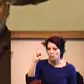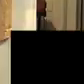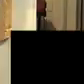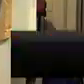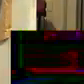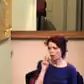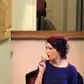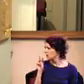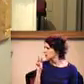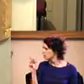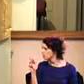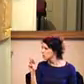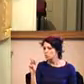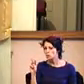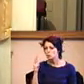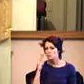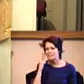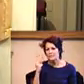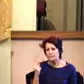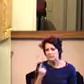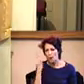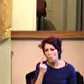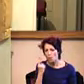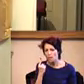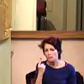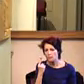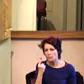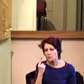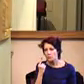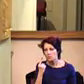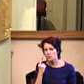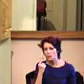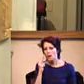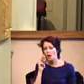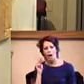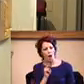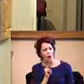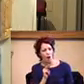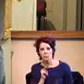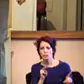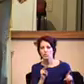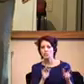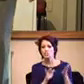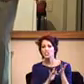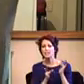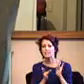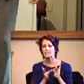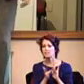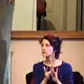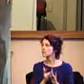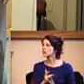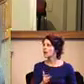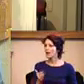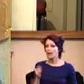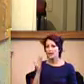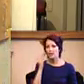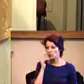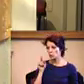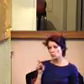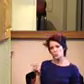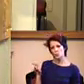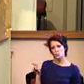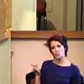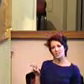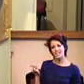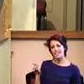see someone coming and for John this was Jesus now perhaps John thought in that moment that his ministry was coming to an end because if